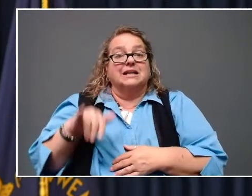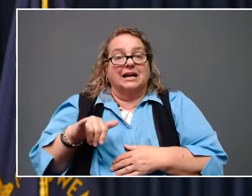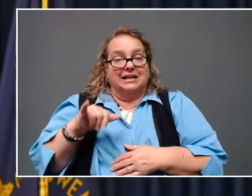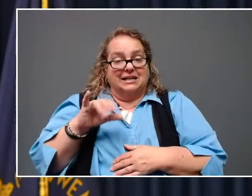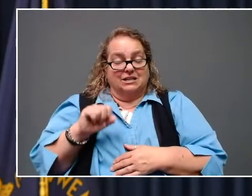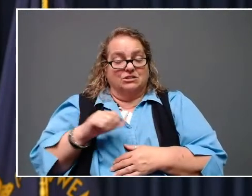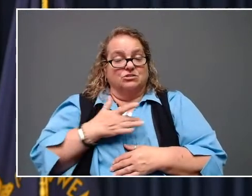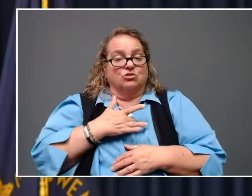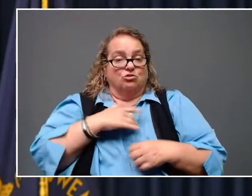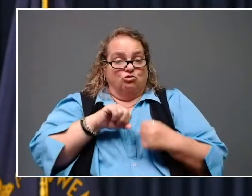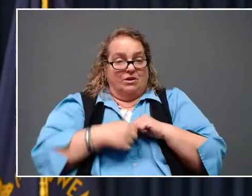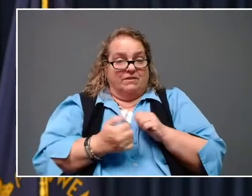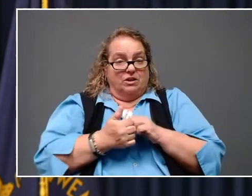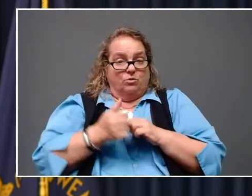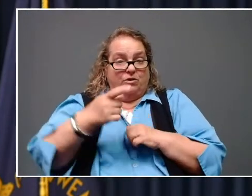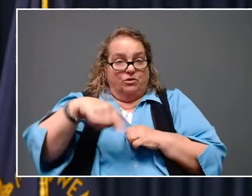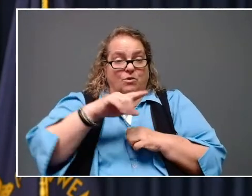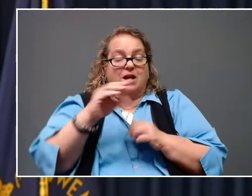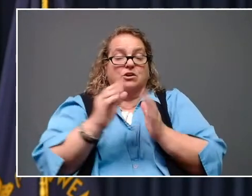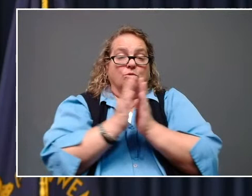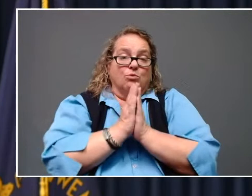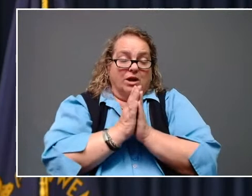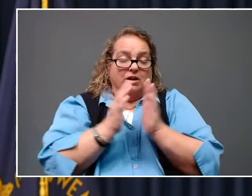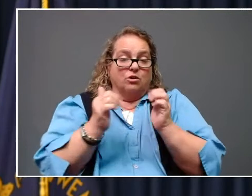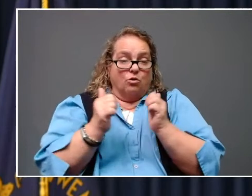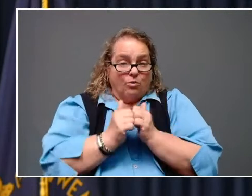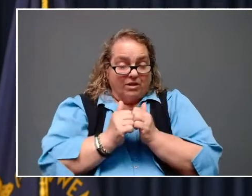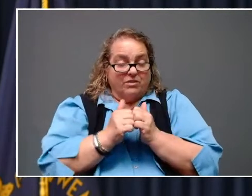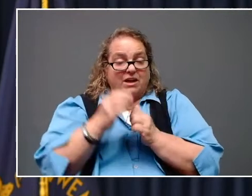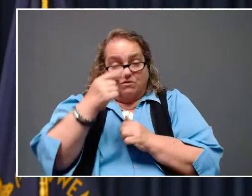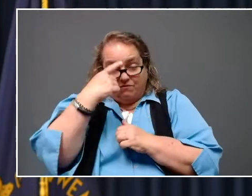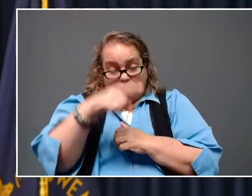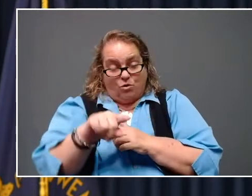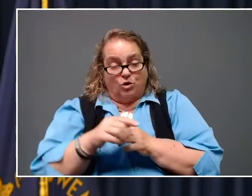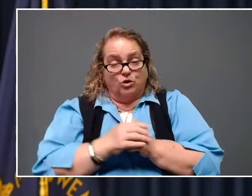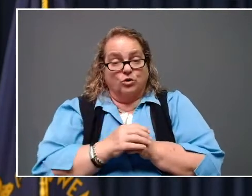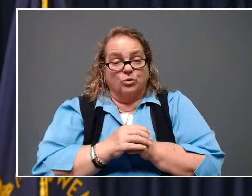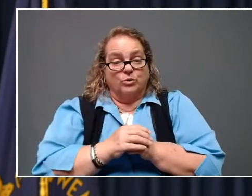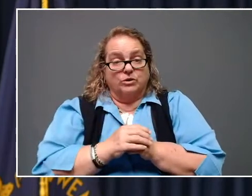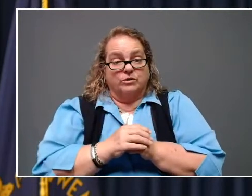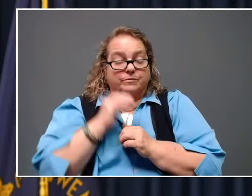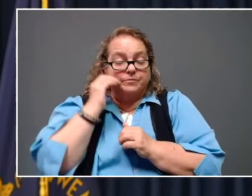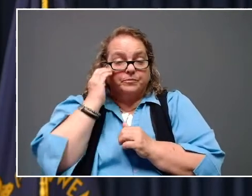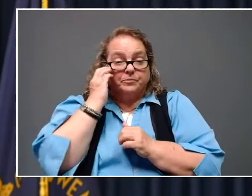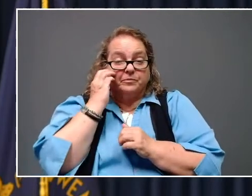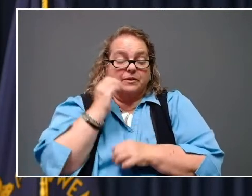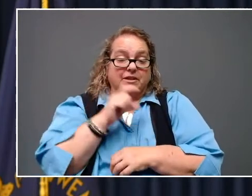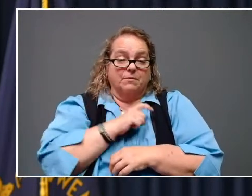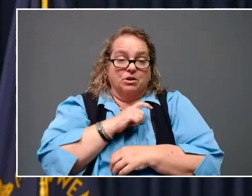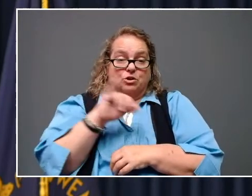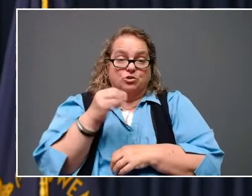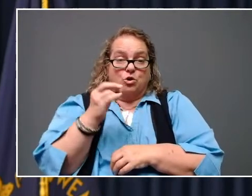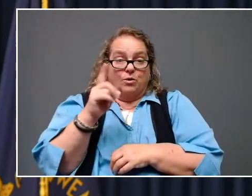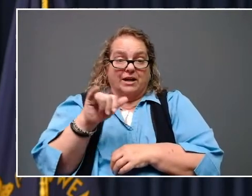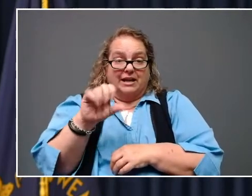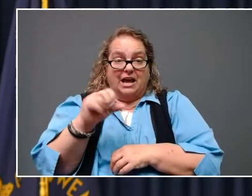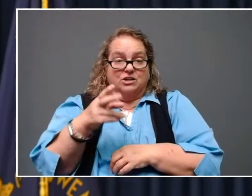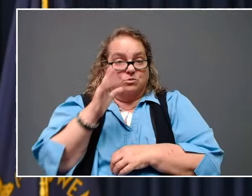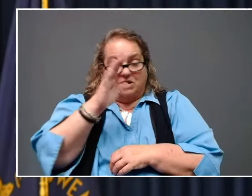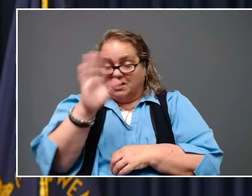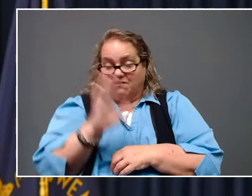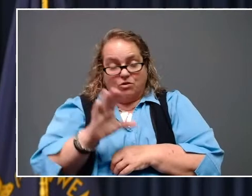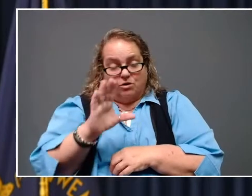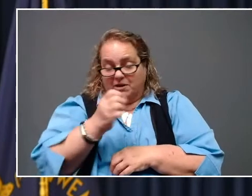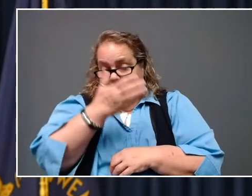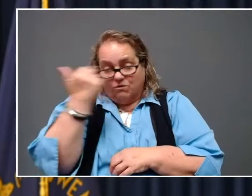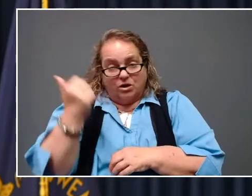you and praying with and for you. Chief Deputy Jody Cash will never be forgotten.